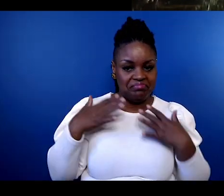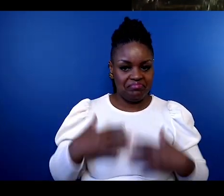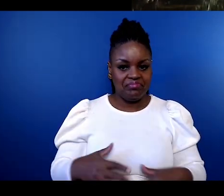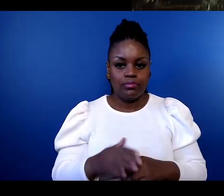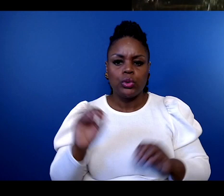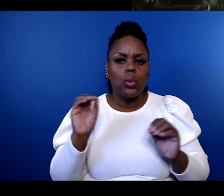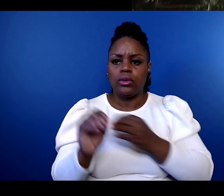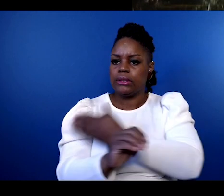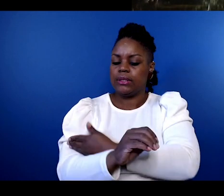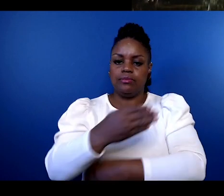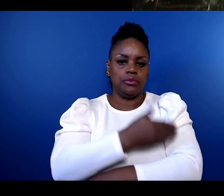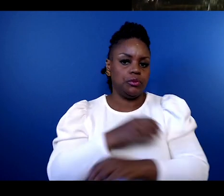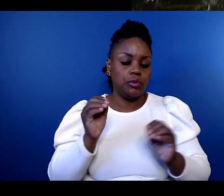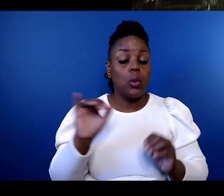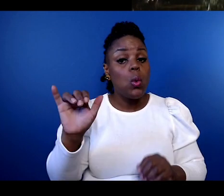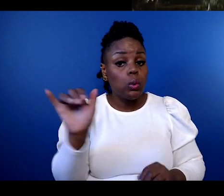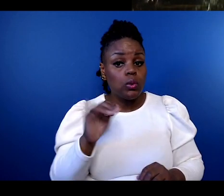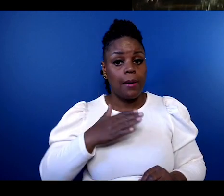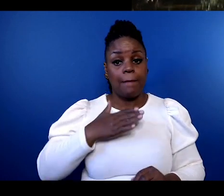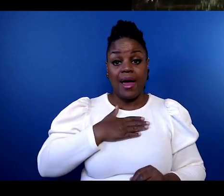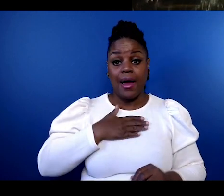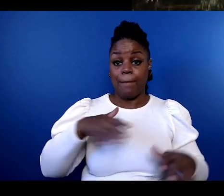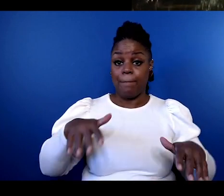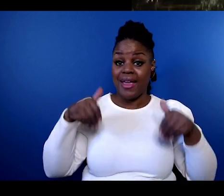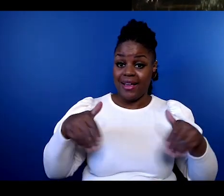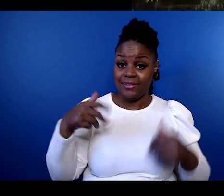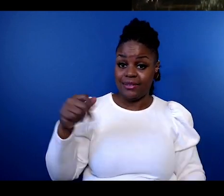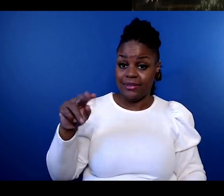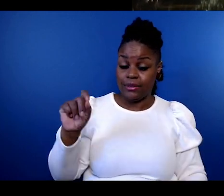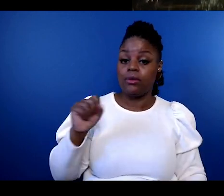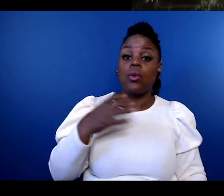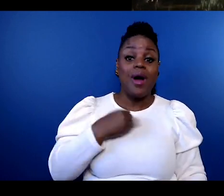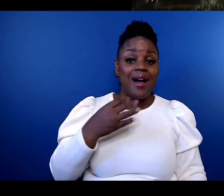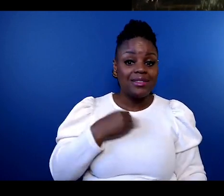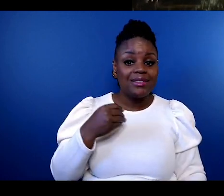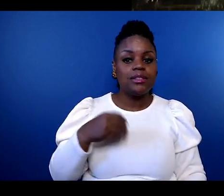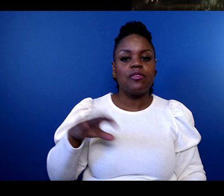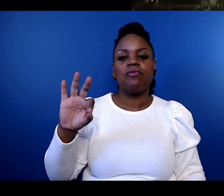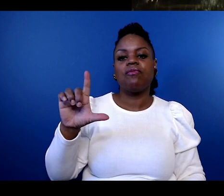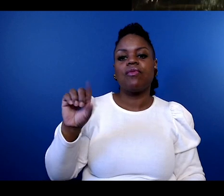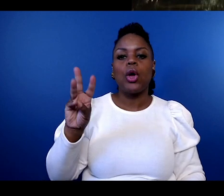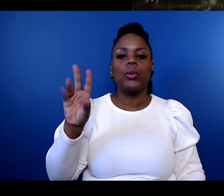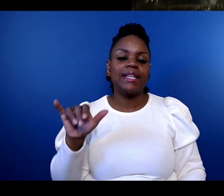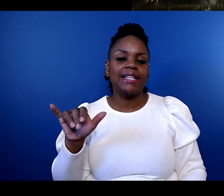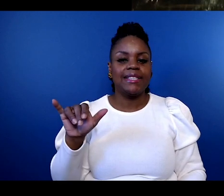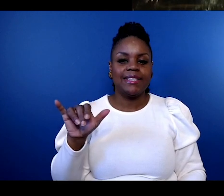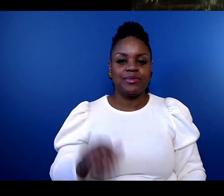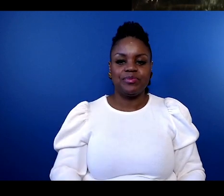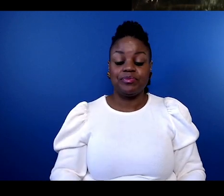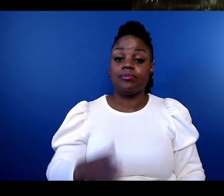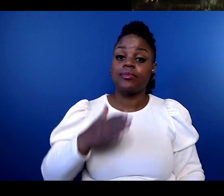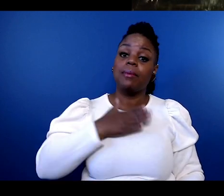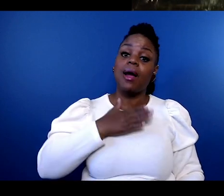the ankles, with splits up the sides. My kinky curly hair is pulled all to one side and